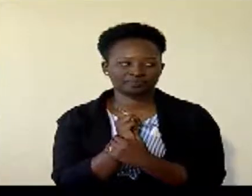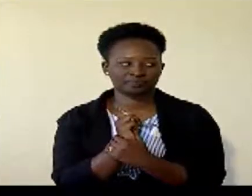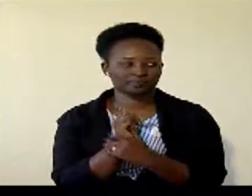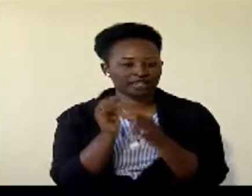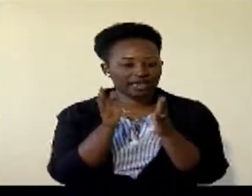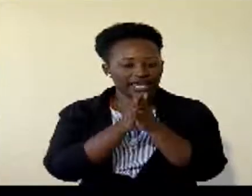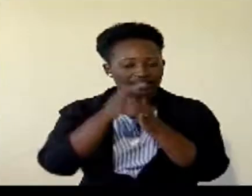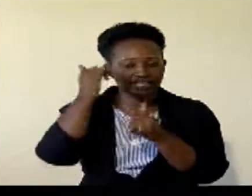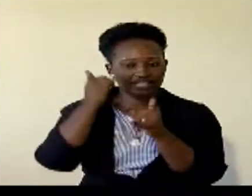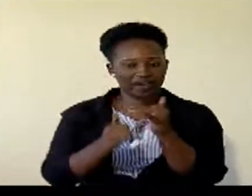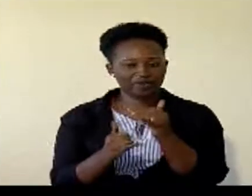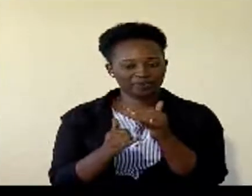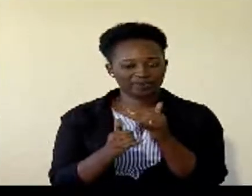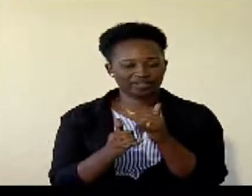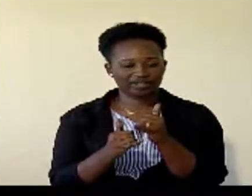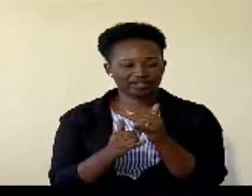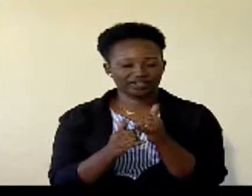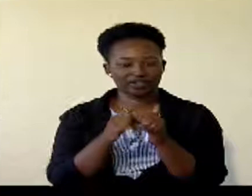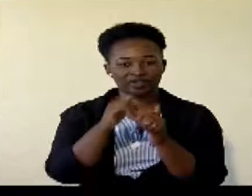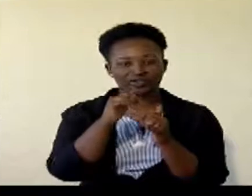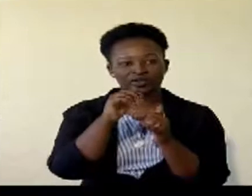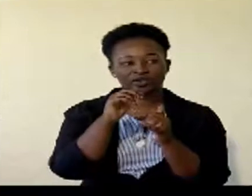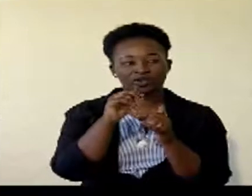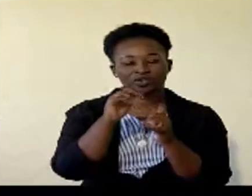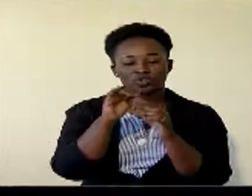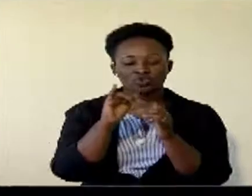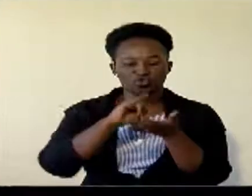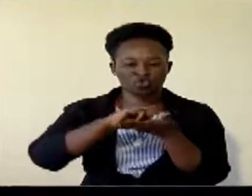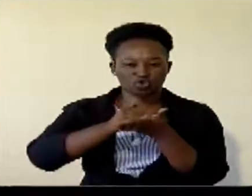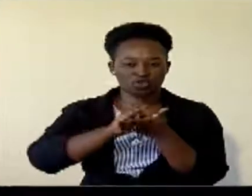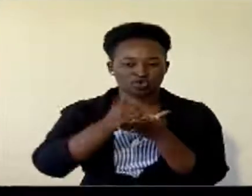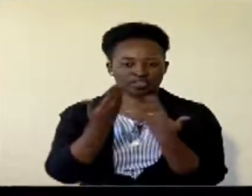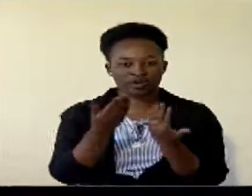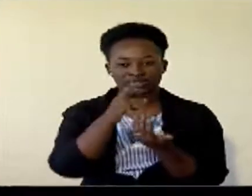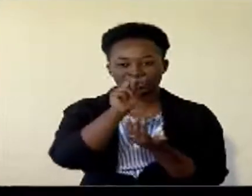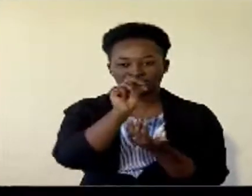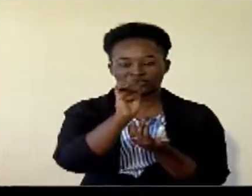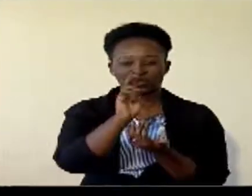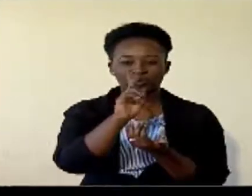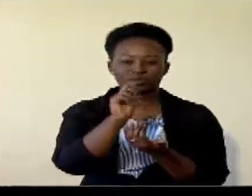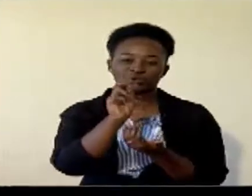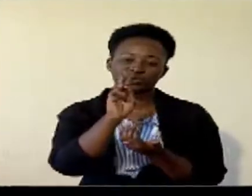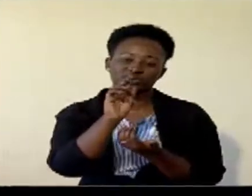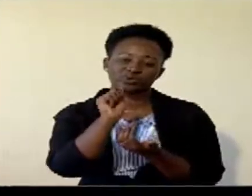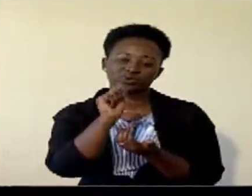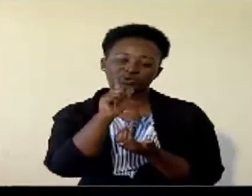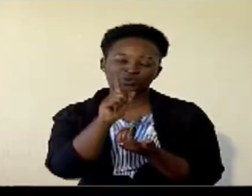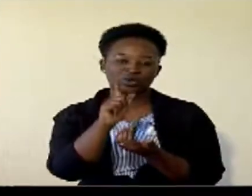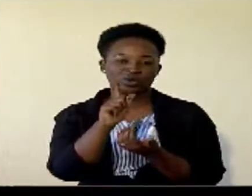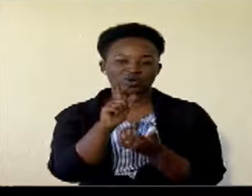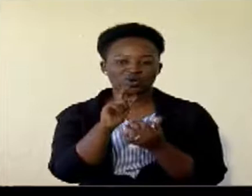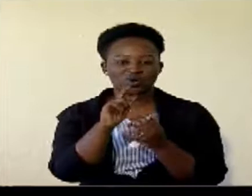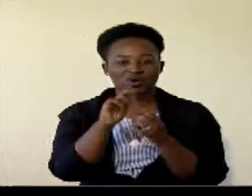And the last one is what? Neutral equilibrium. Very good. Some of you have got the answers very nicely. Good